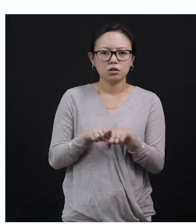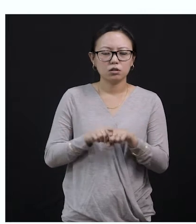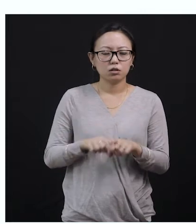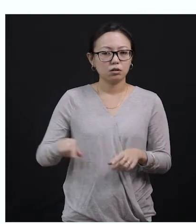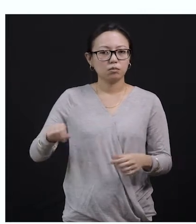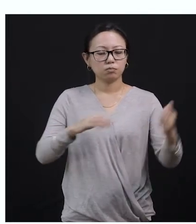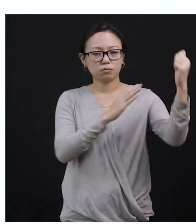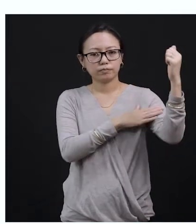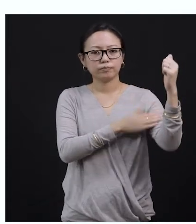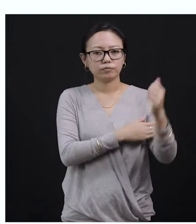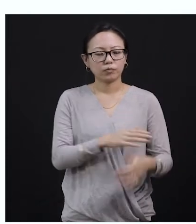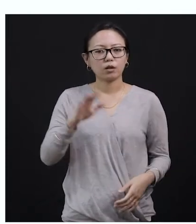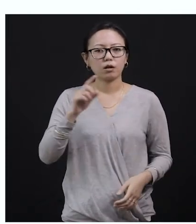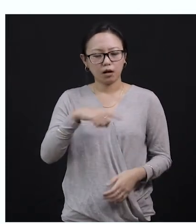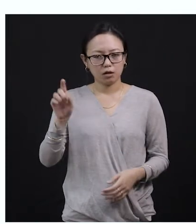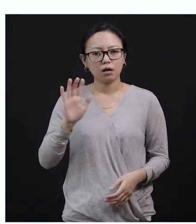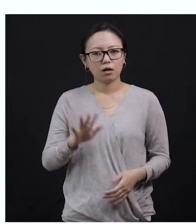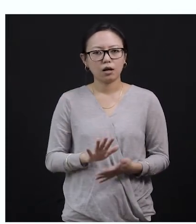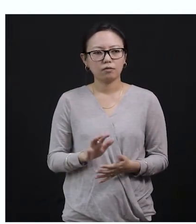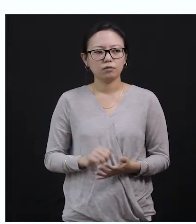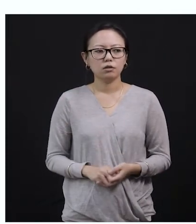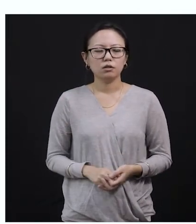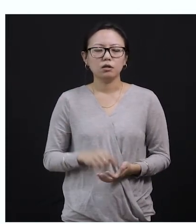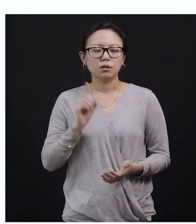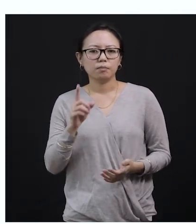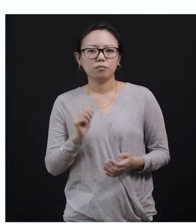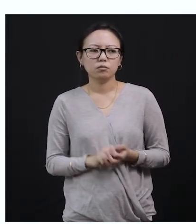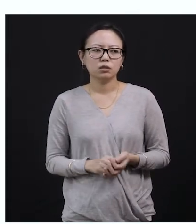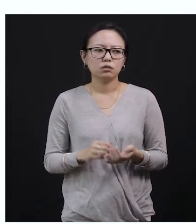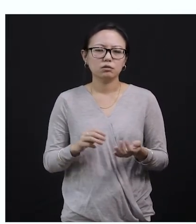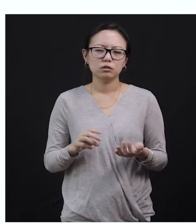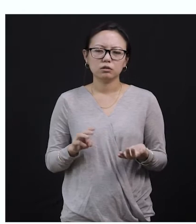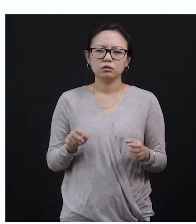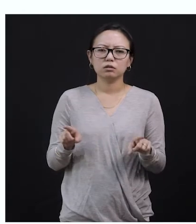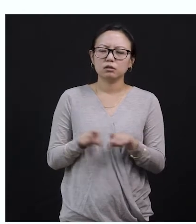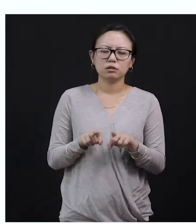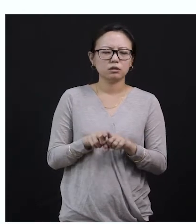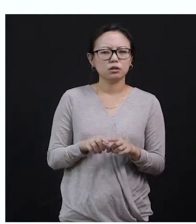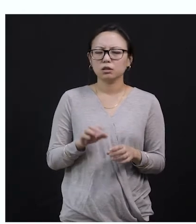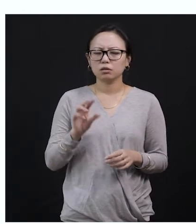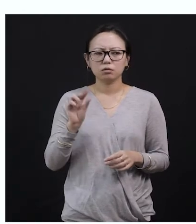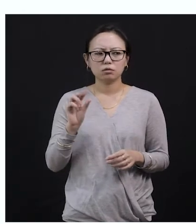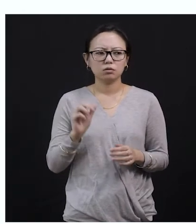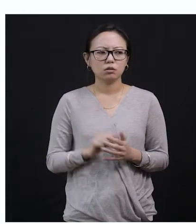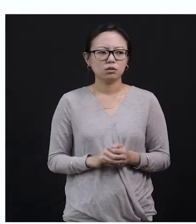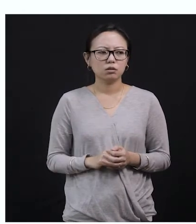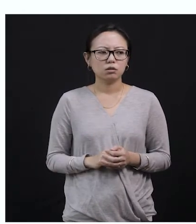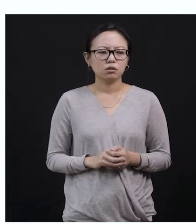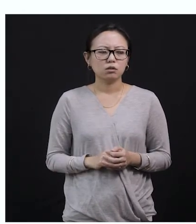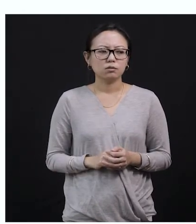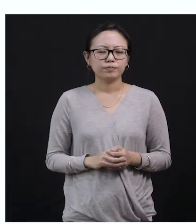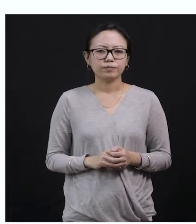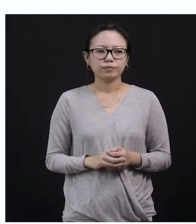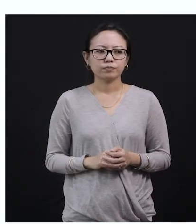of the reasons, okay? The first one, rich deposits of iron ore. Now they were very rich